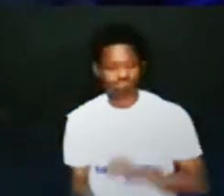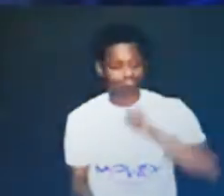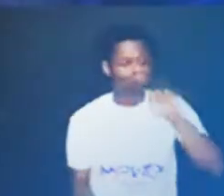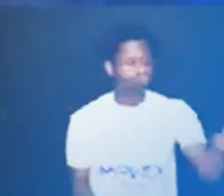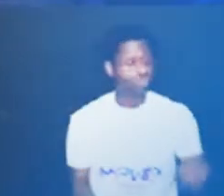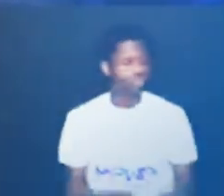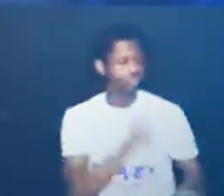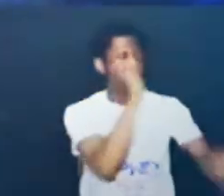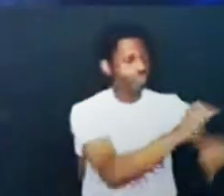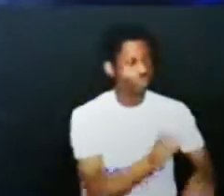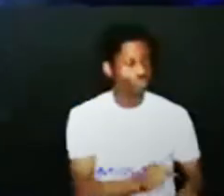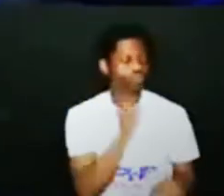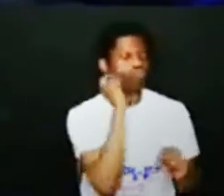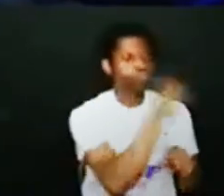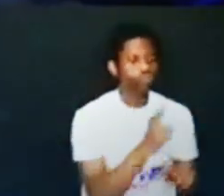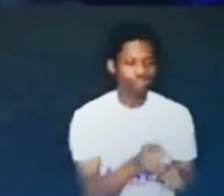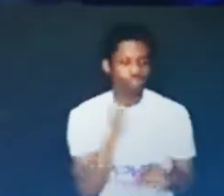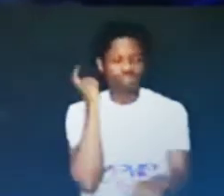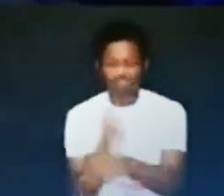Commands.